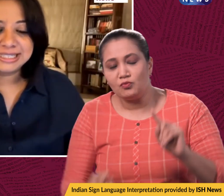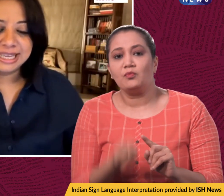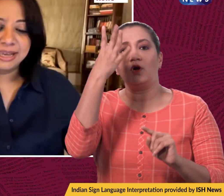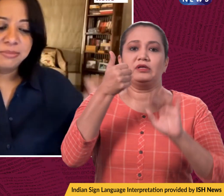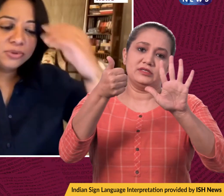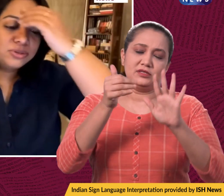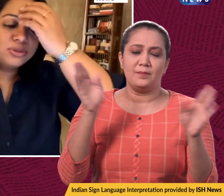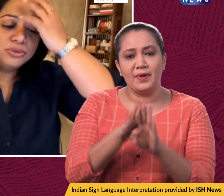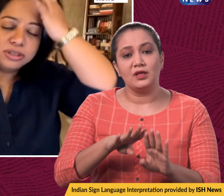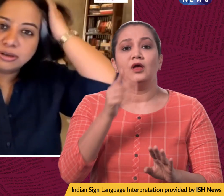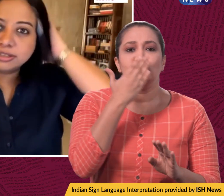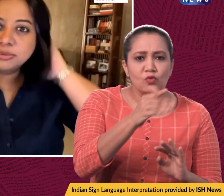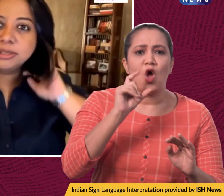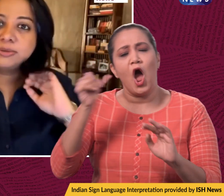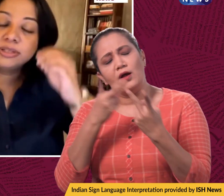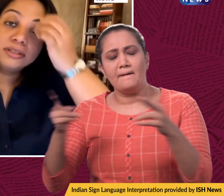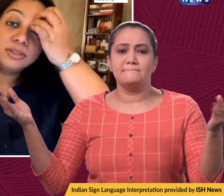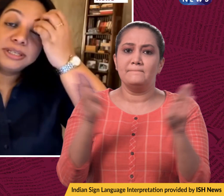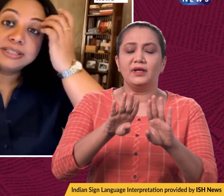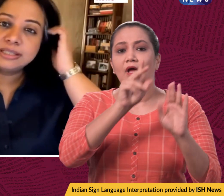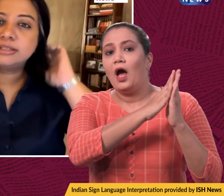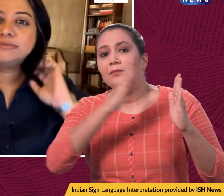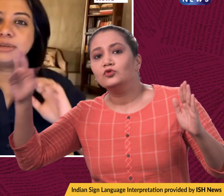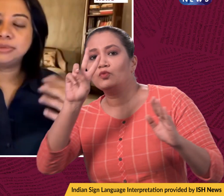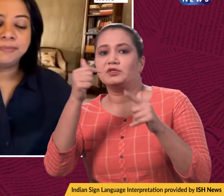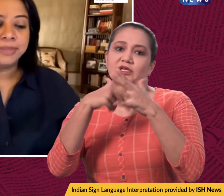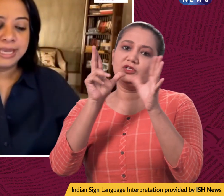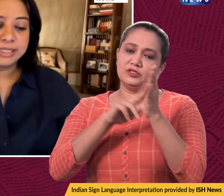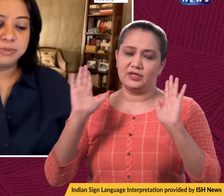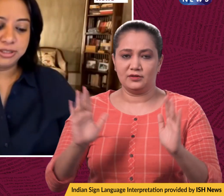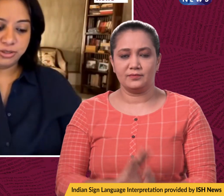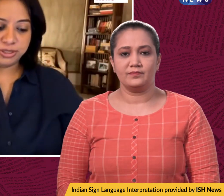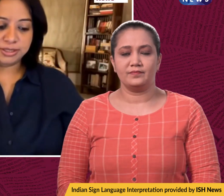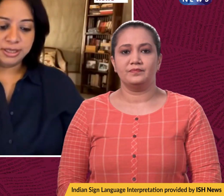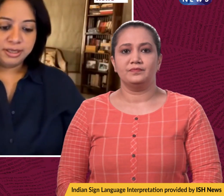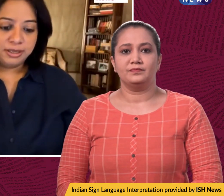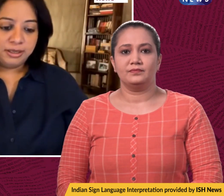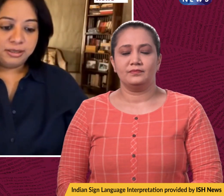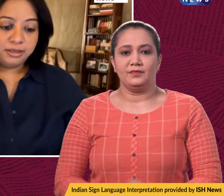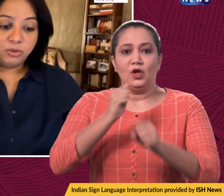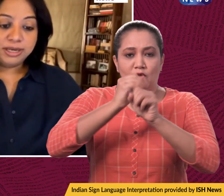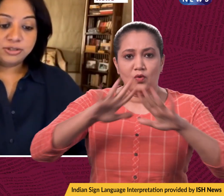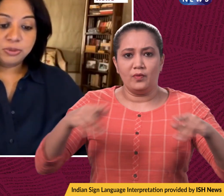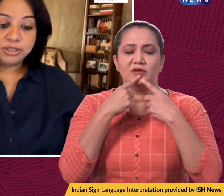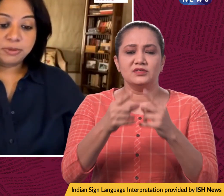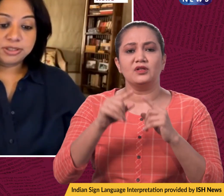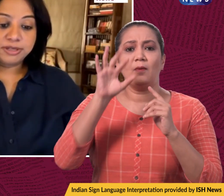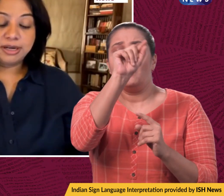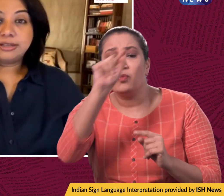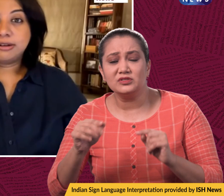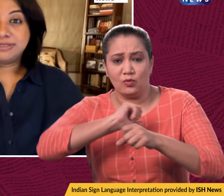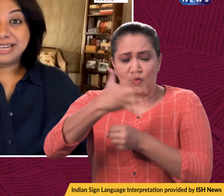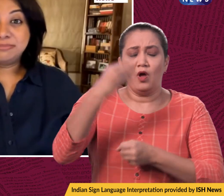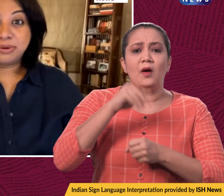to 6 a.m. Also, schools and colleges will be closed until the 26th of January. As per this notice, Goa has reported a